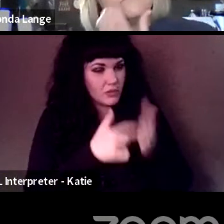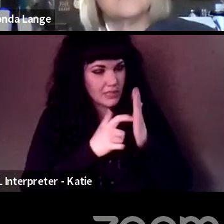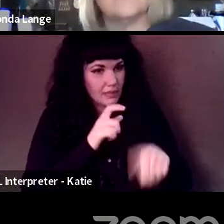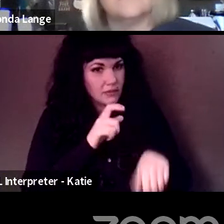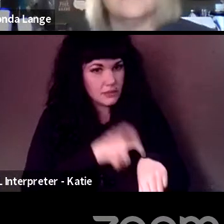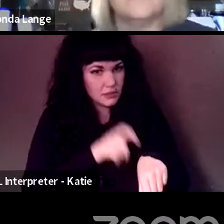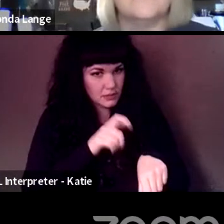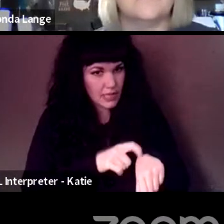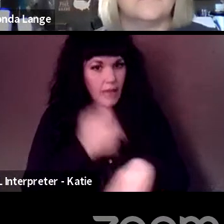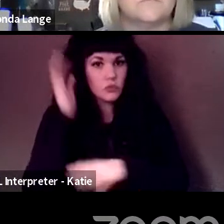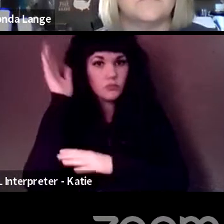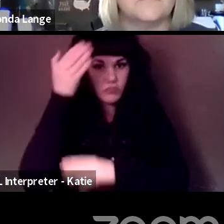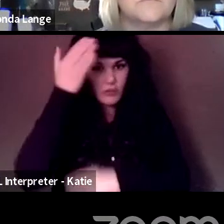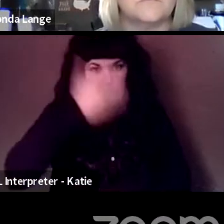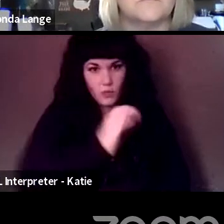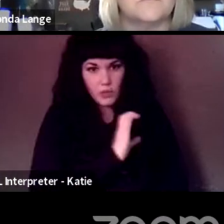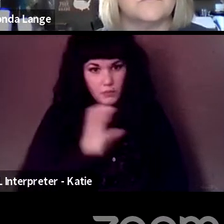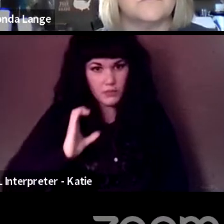4.